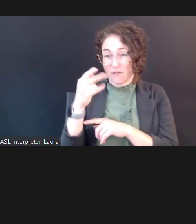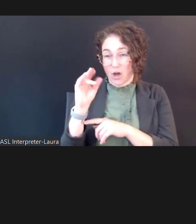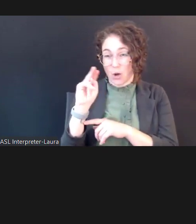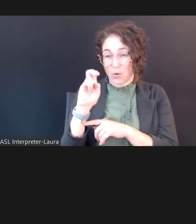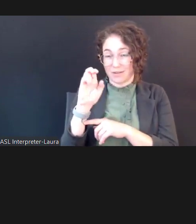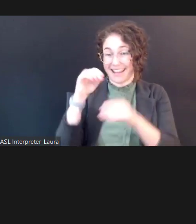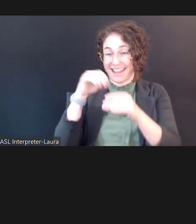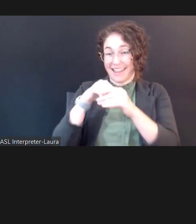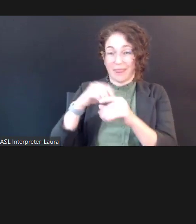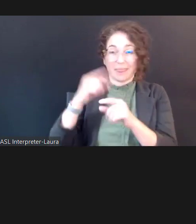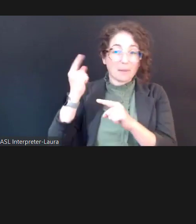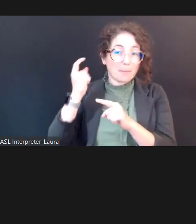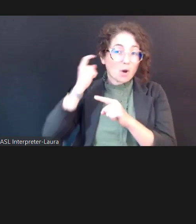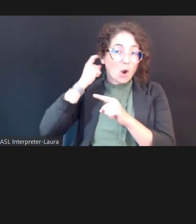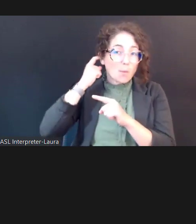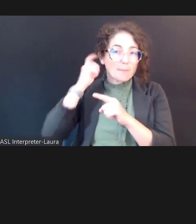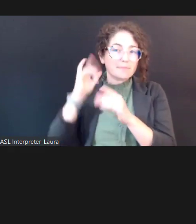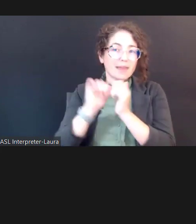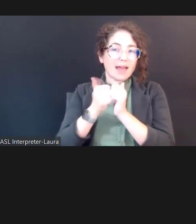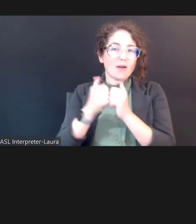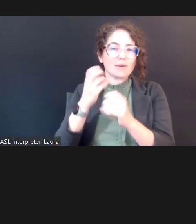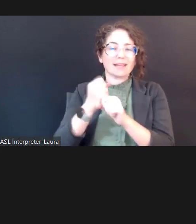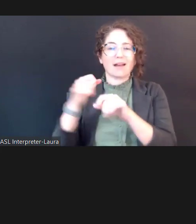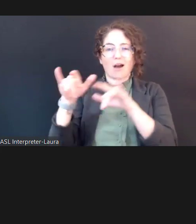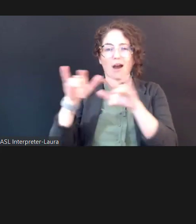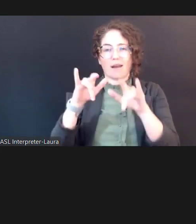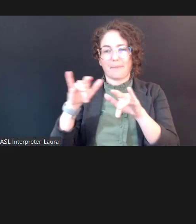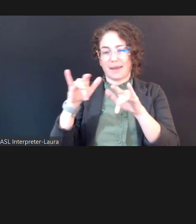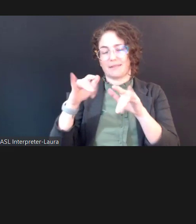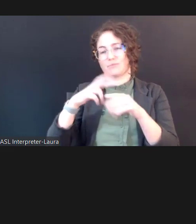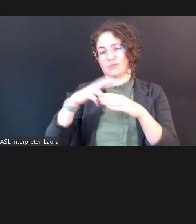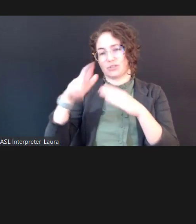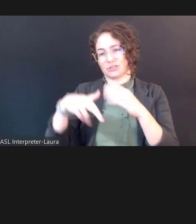that's how we get these automated results.